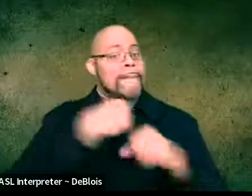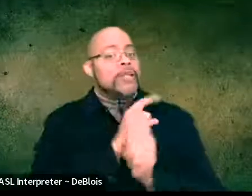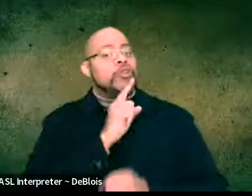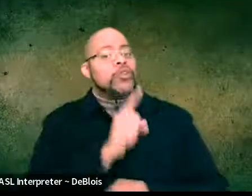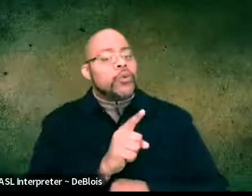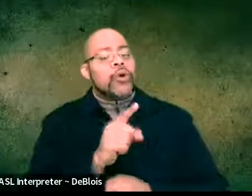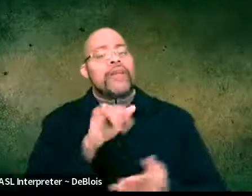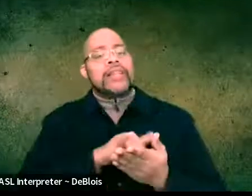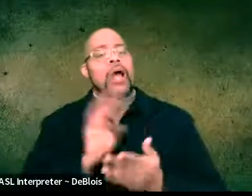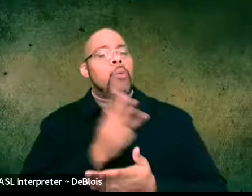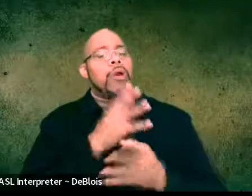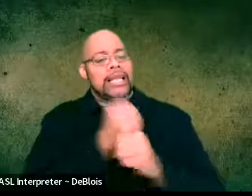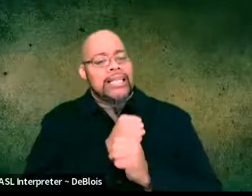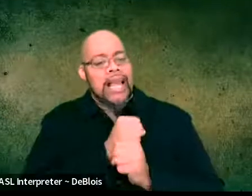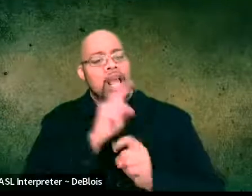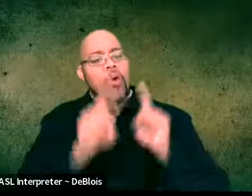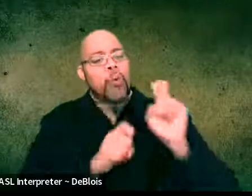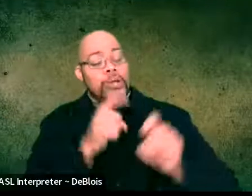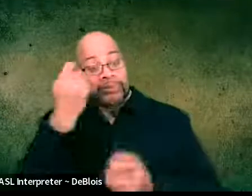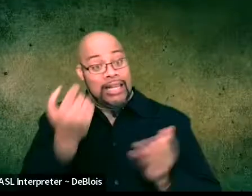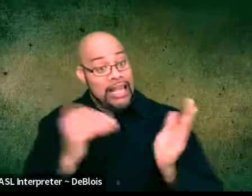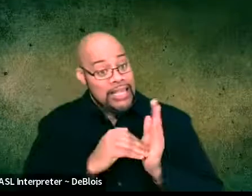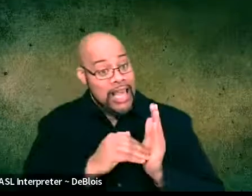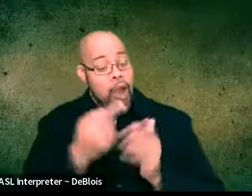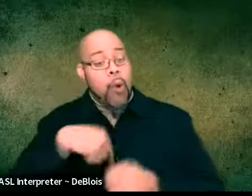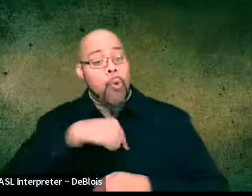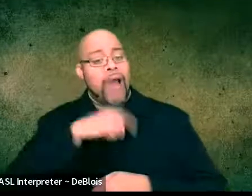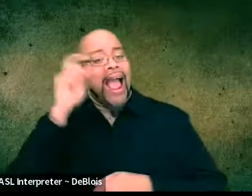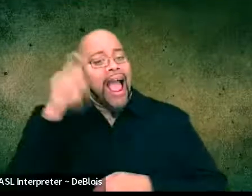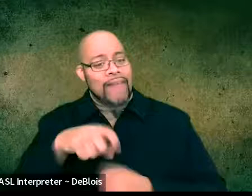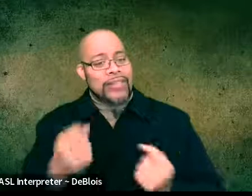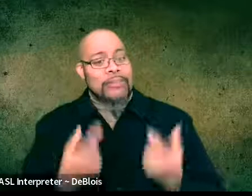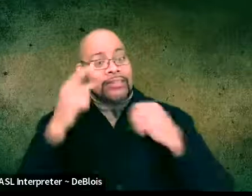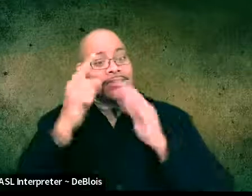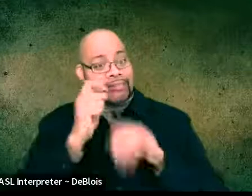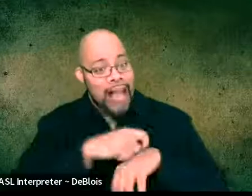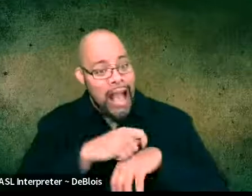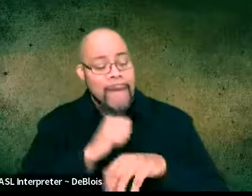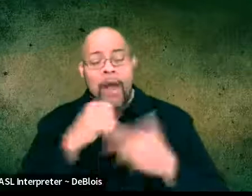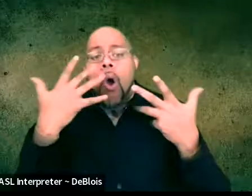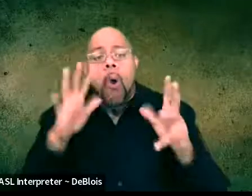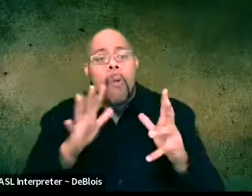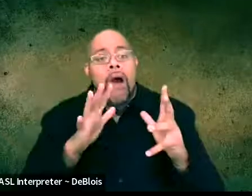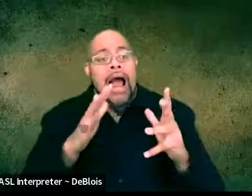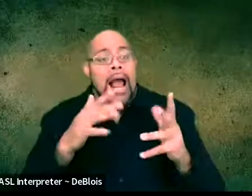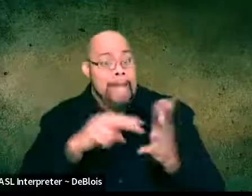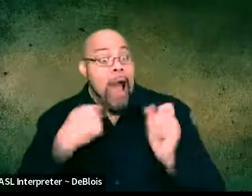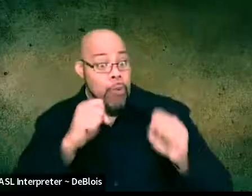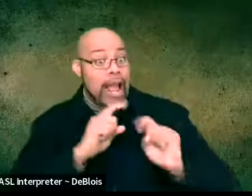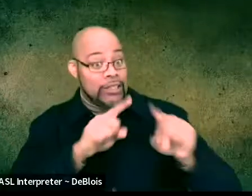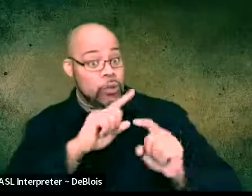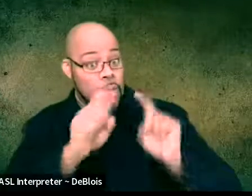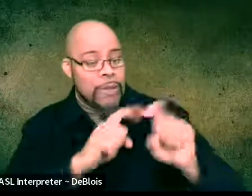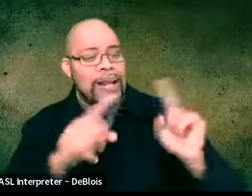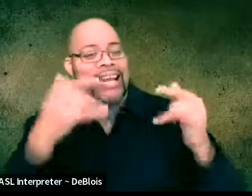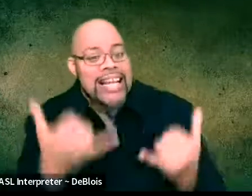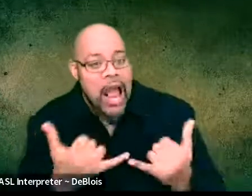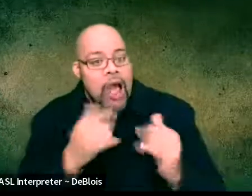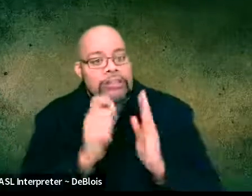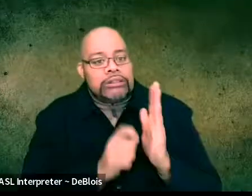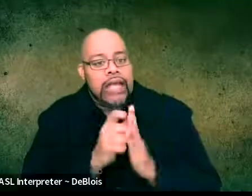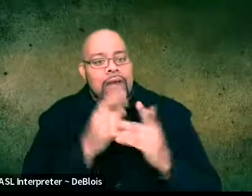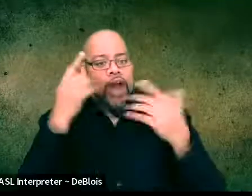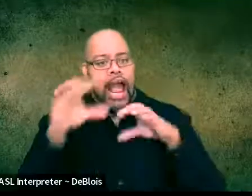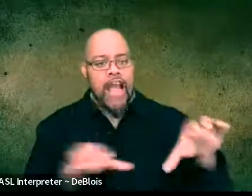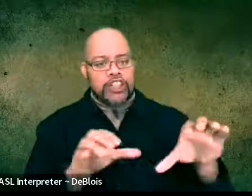sure that we get those questions. Because again, we have to spend the time. It's not that I want to answer your questions, but now is the time for